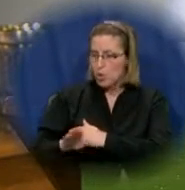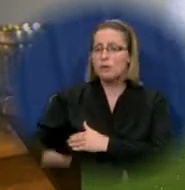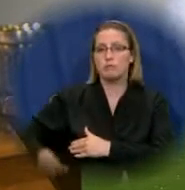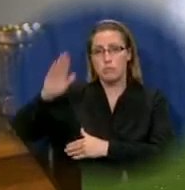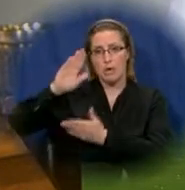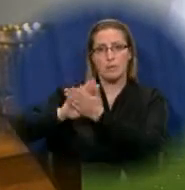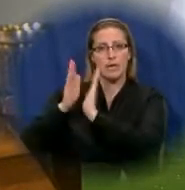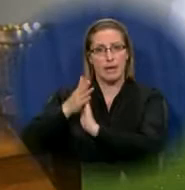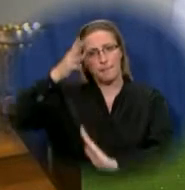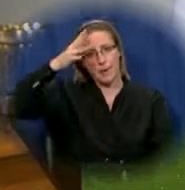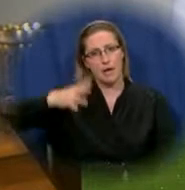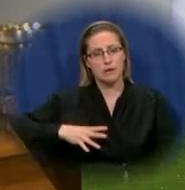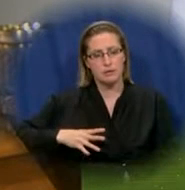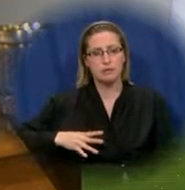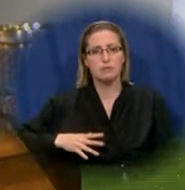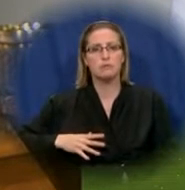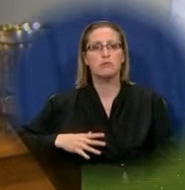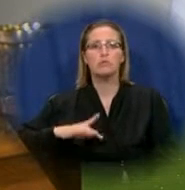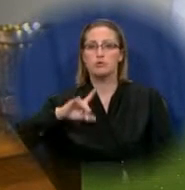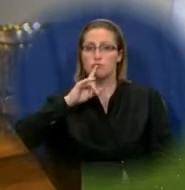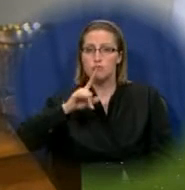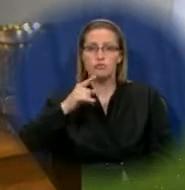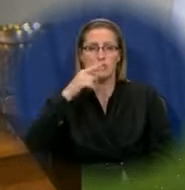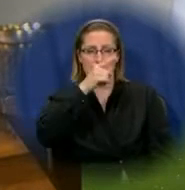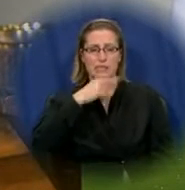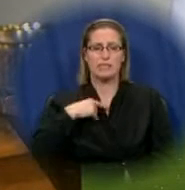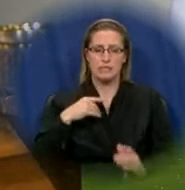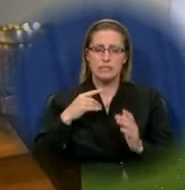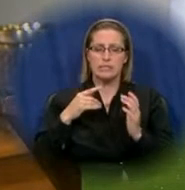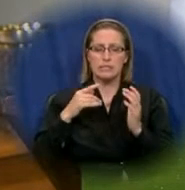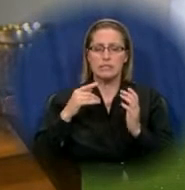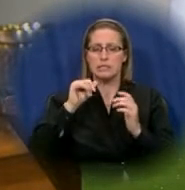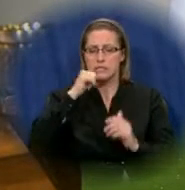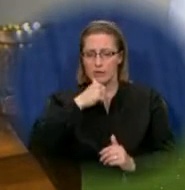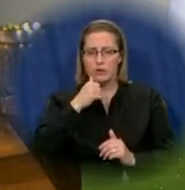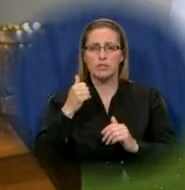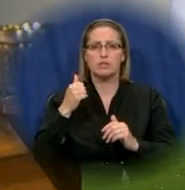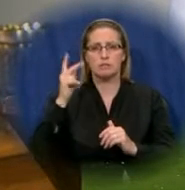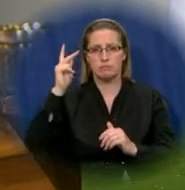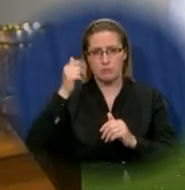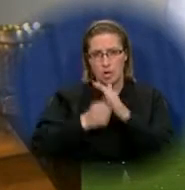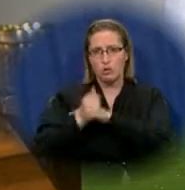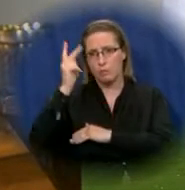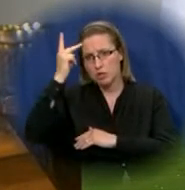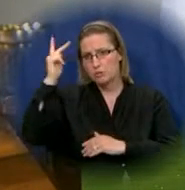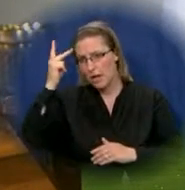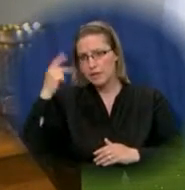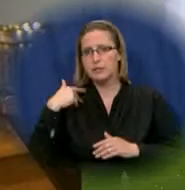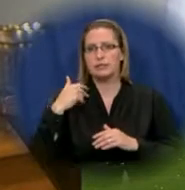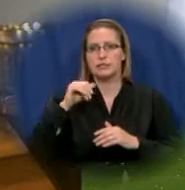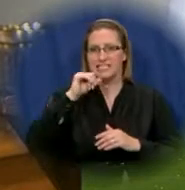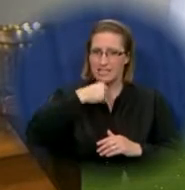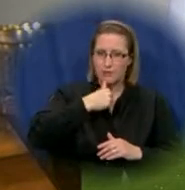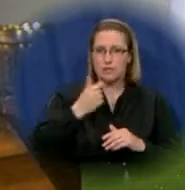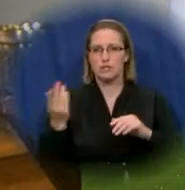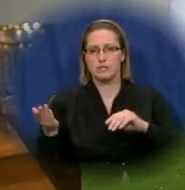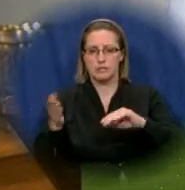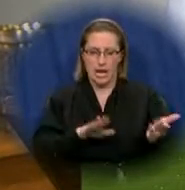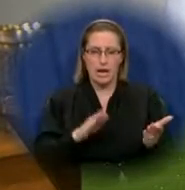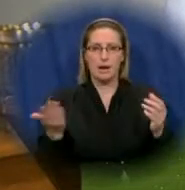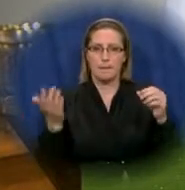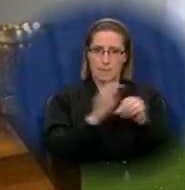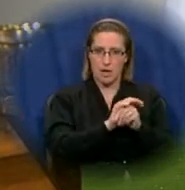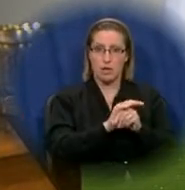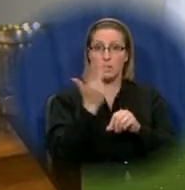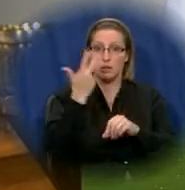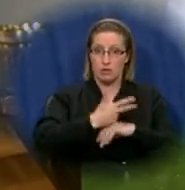Mary and became man. For our sake he was crucified under Pontius Pilate. He suffered death and was buried, and rose again on the